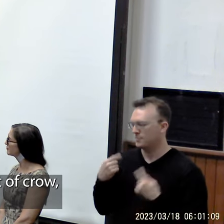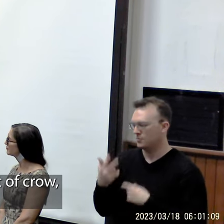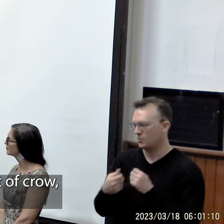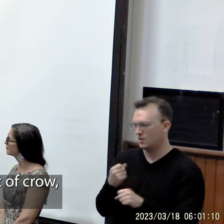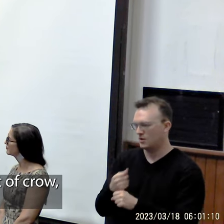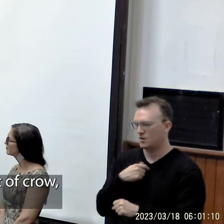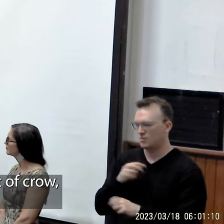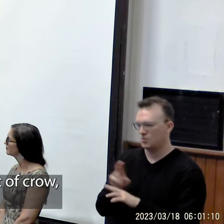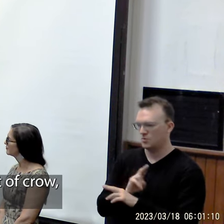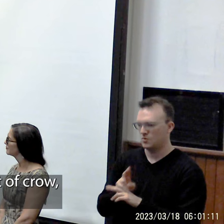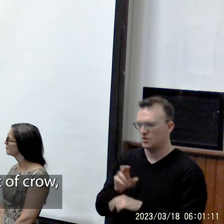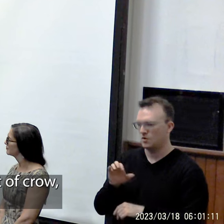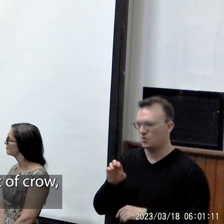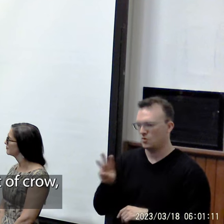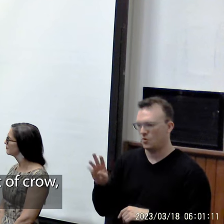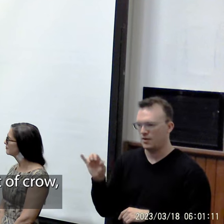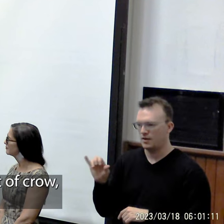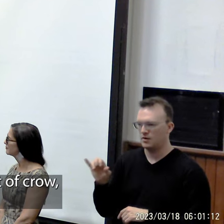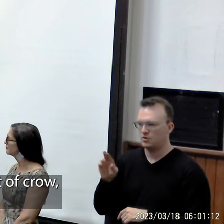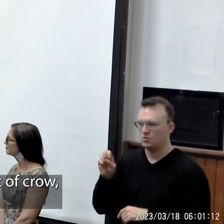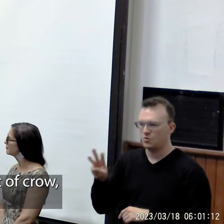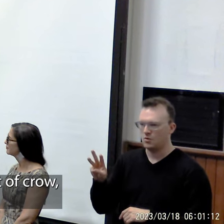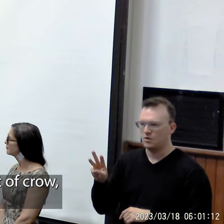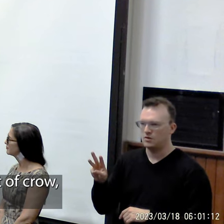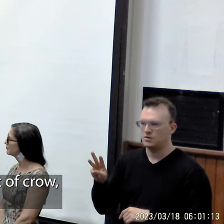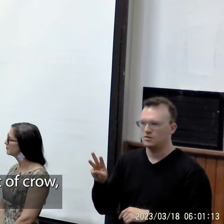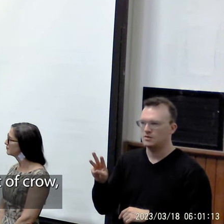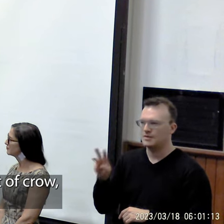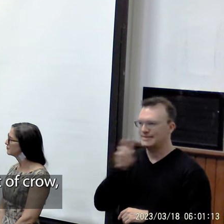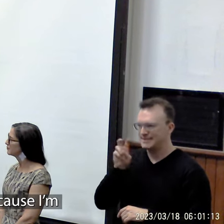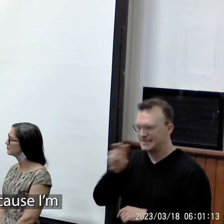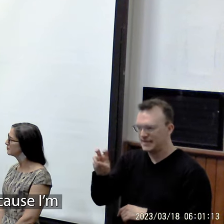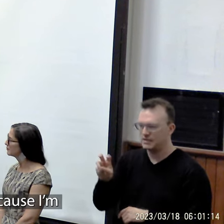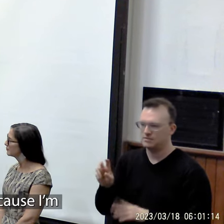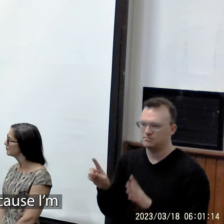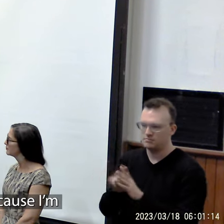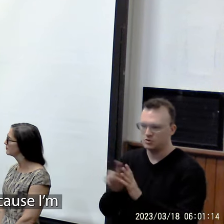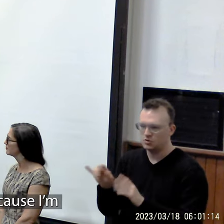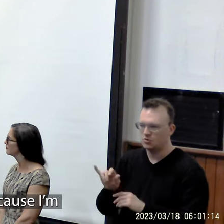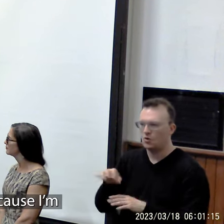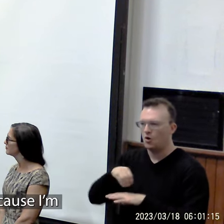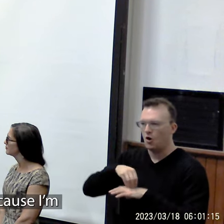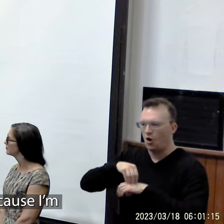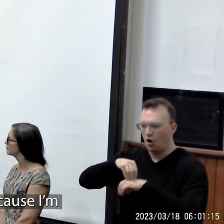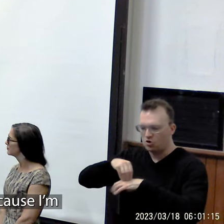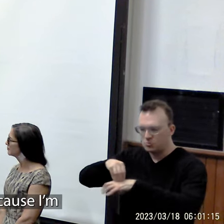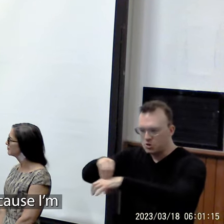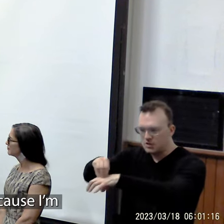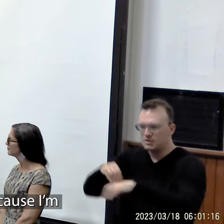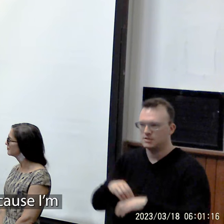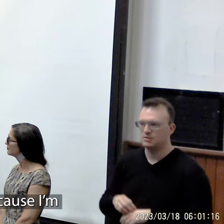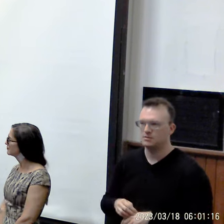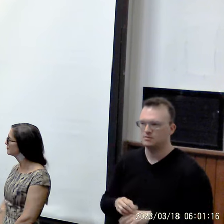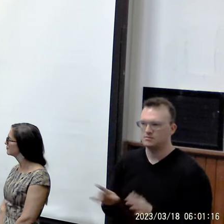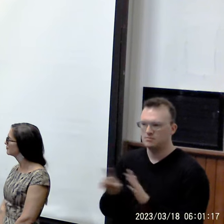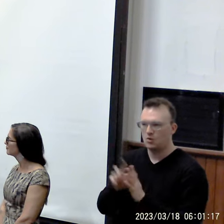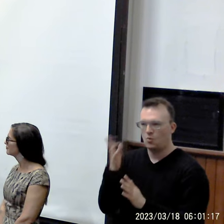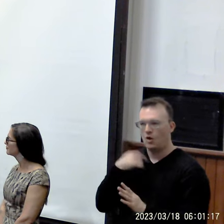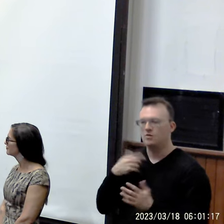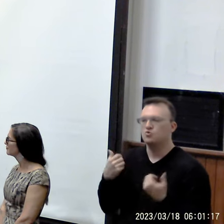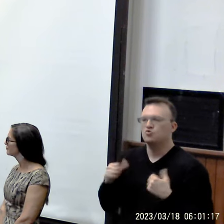using, crow mark, I've got snakes now appear, octopuses have now appeared, just because I'm just trying